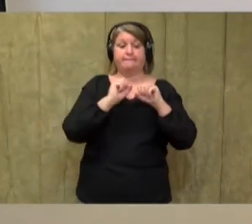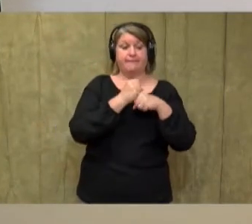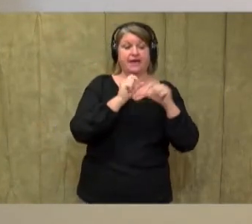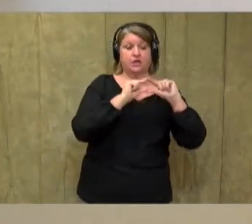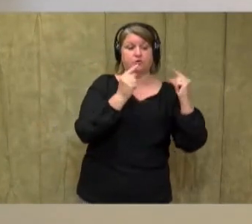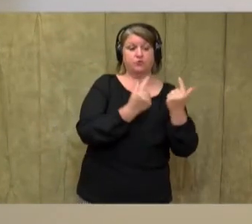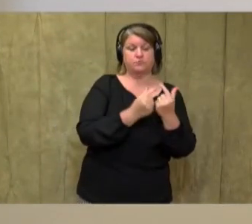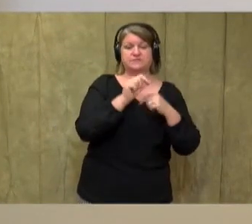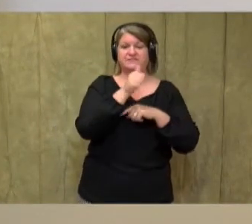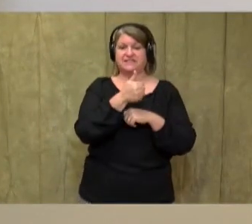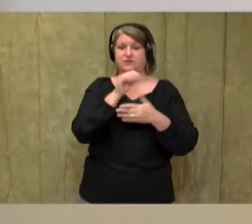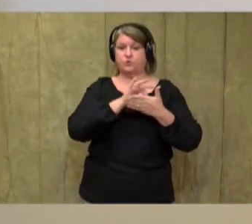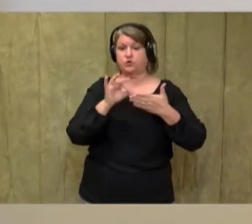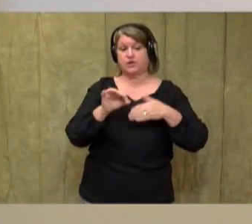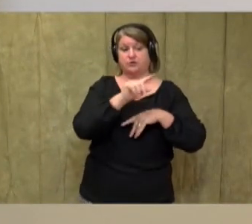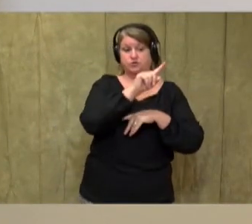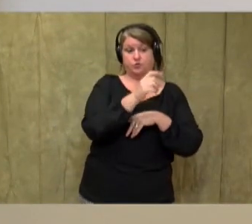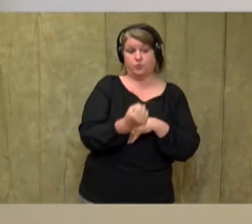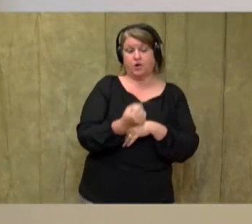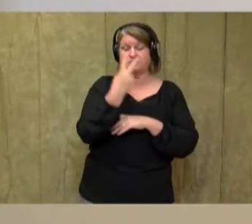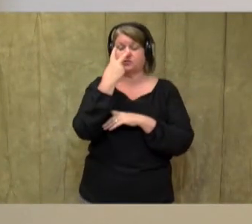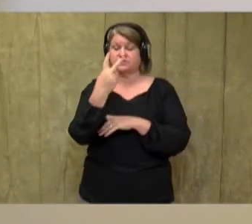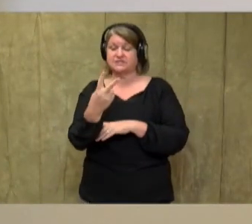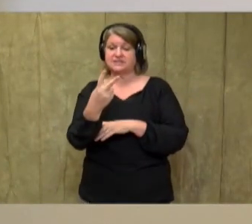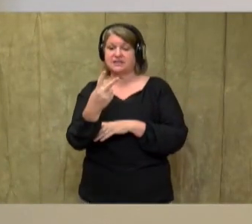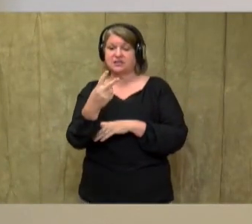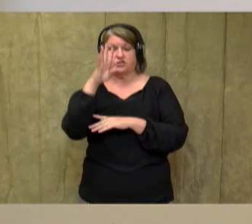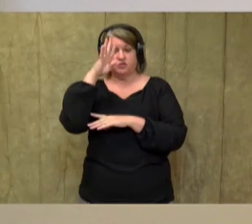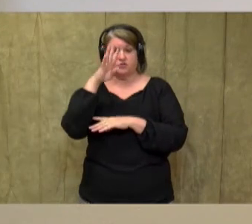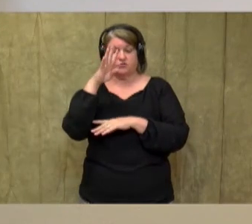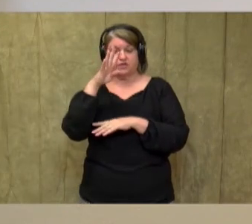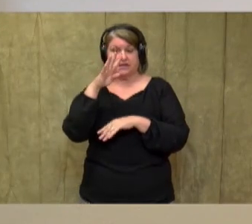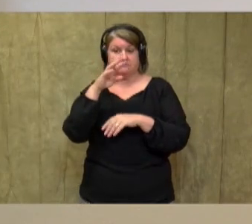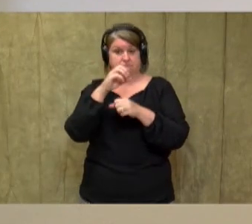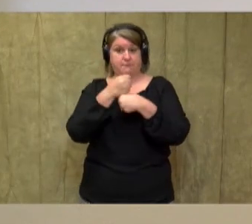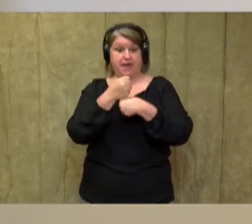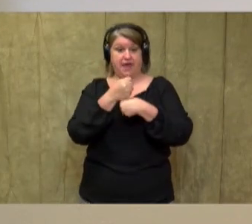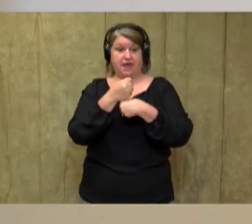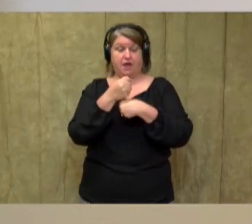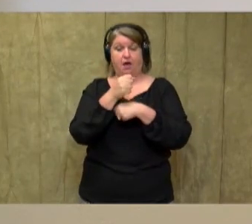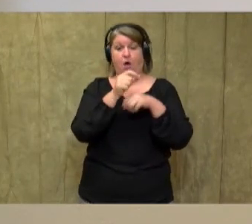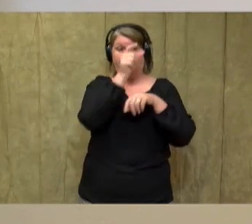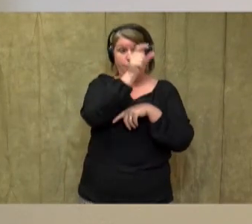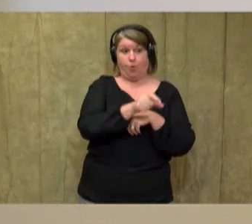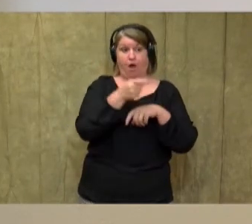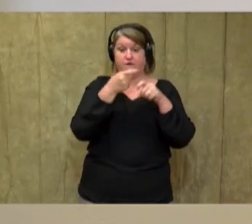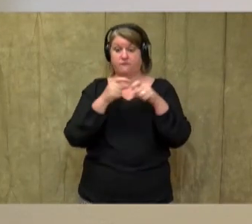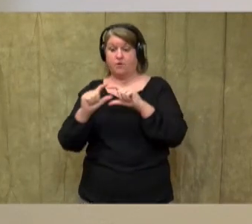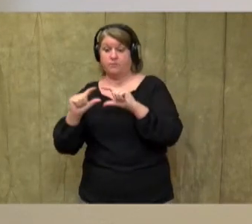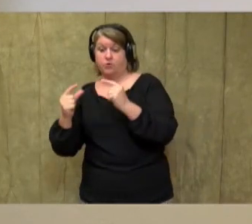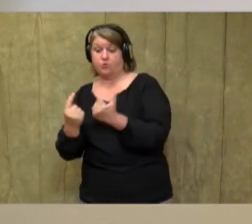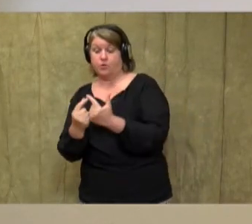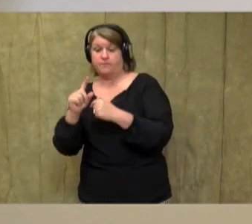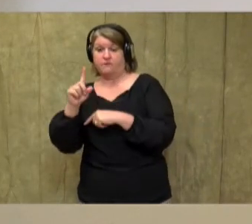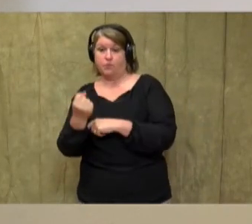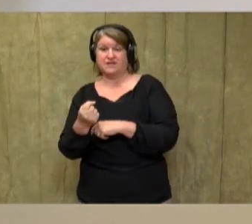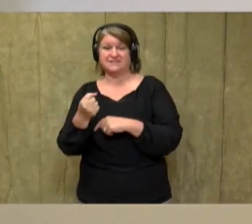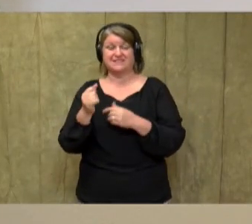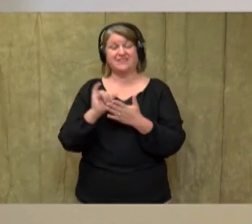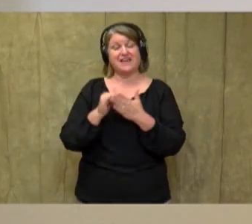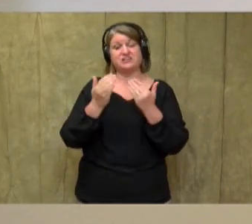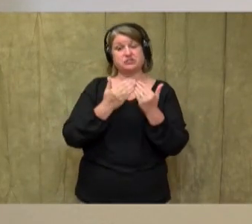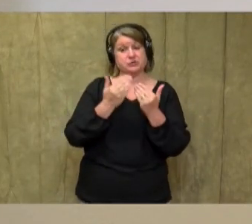your ones and you see that you can create a rod from the group of ones, that's your easiest bet.